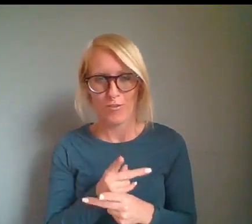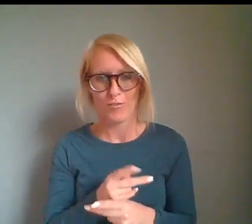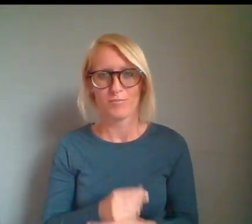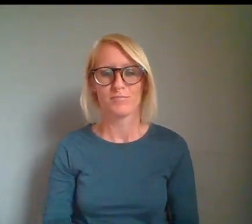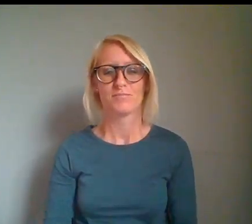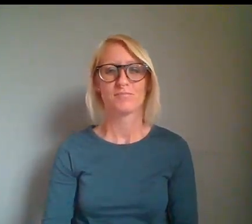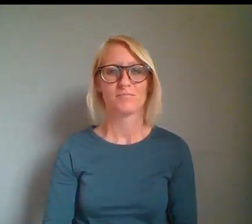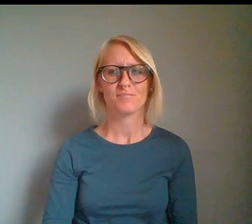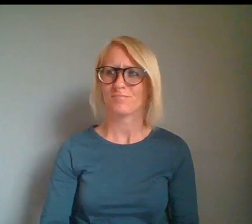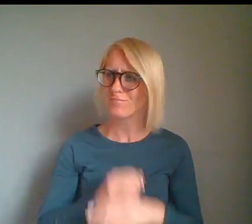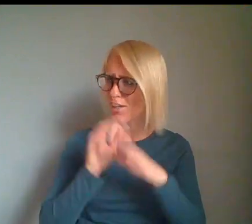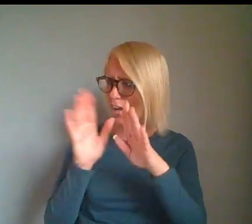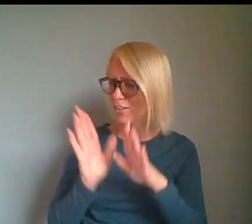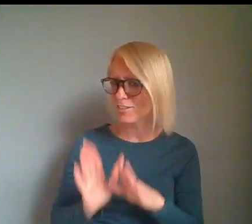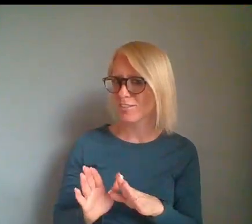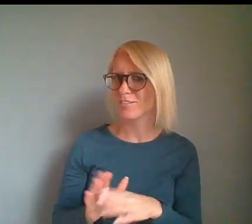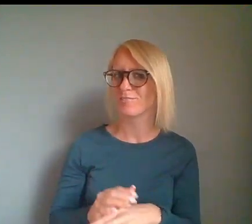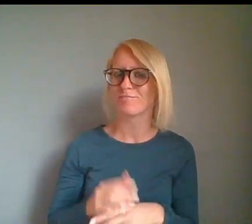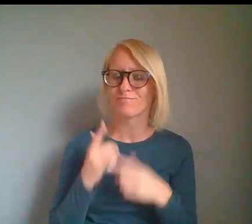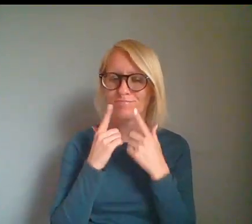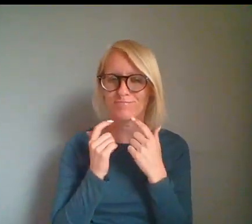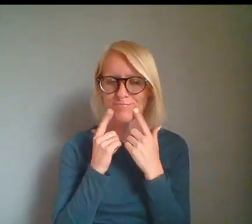Good. Awesome.